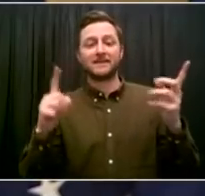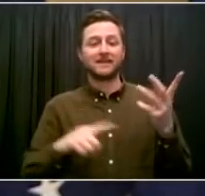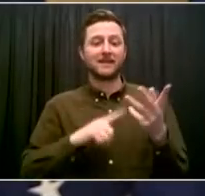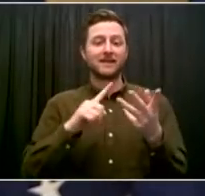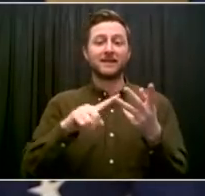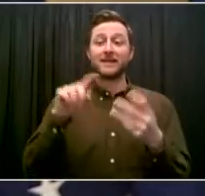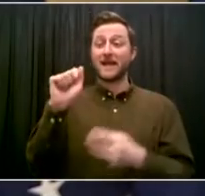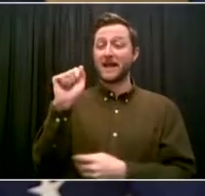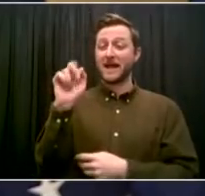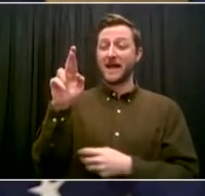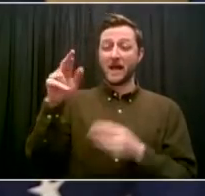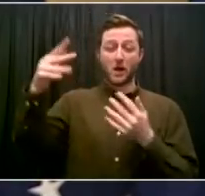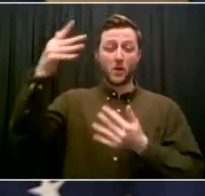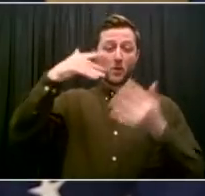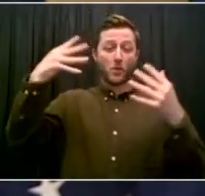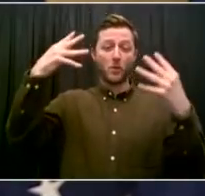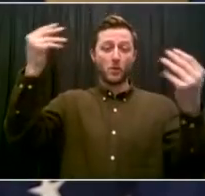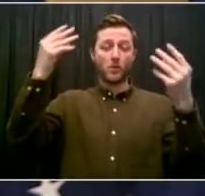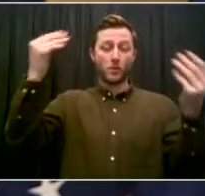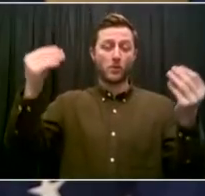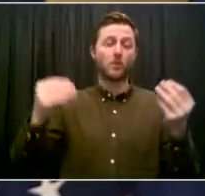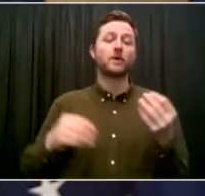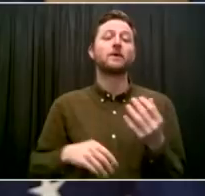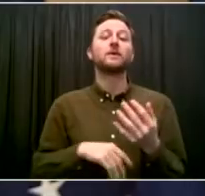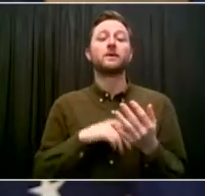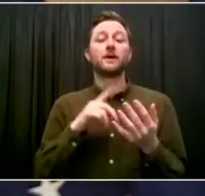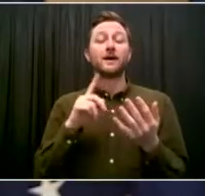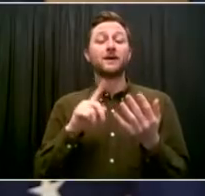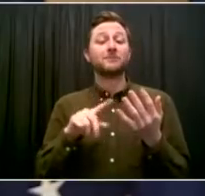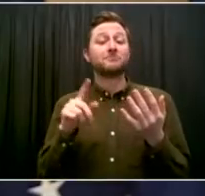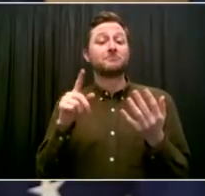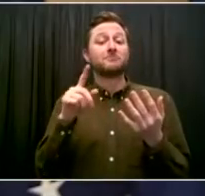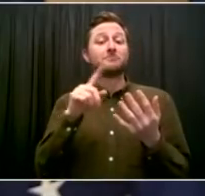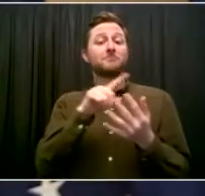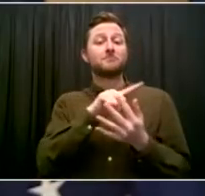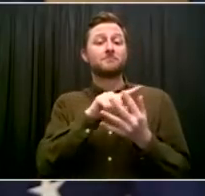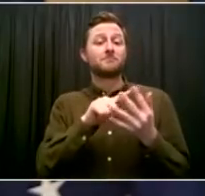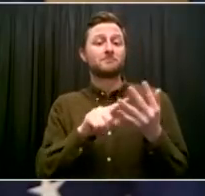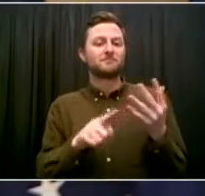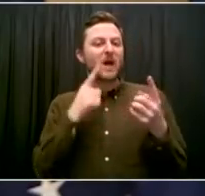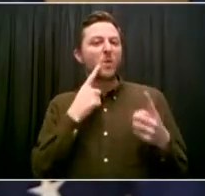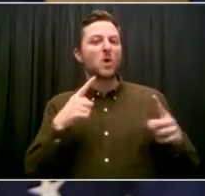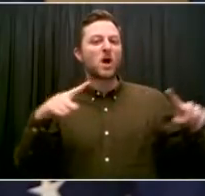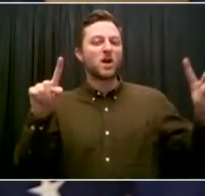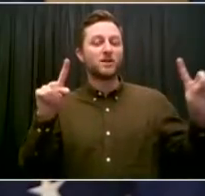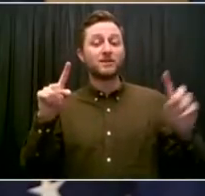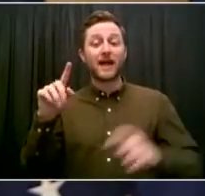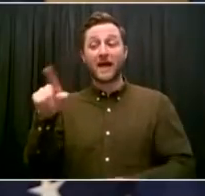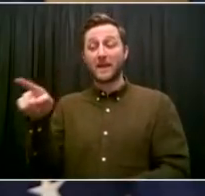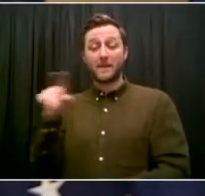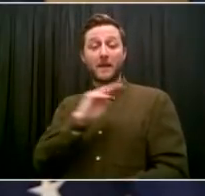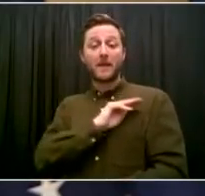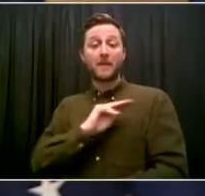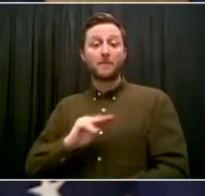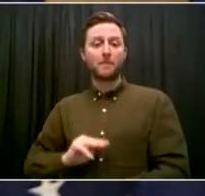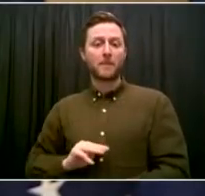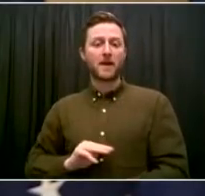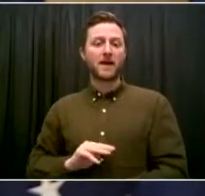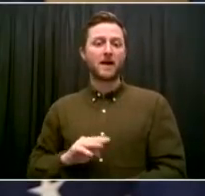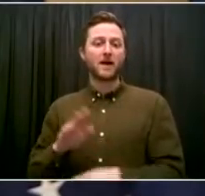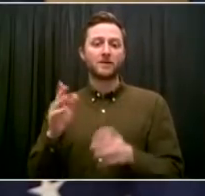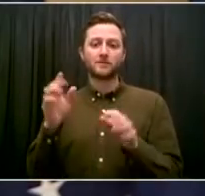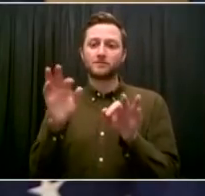plan prioritized our most important settings, such as hospitals and schools.